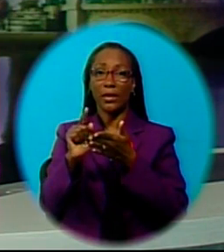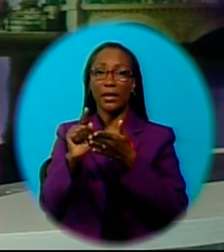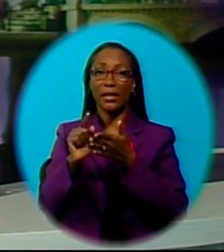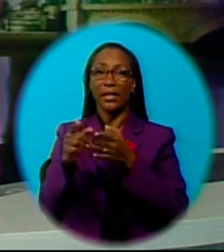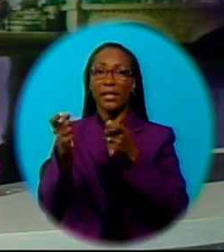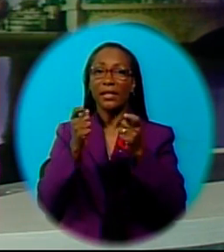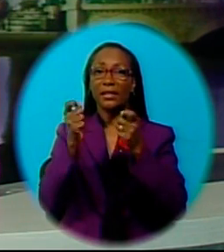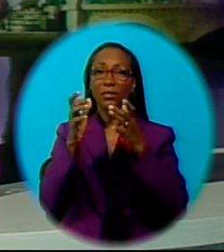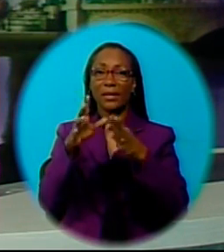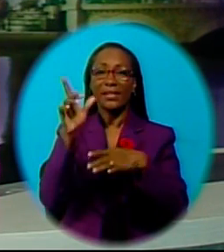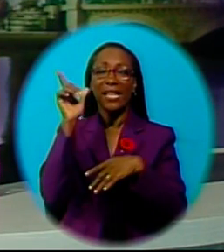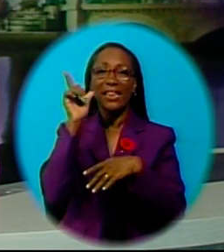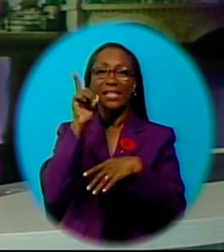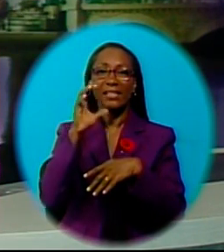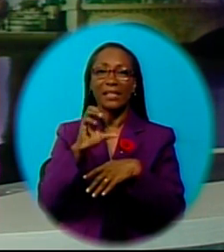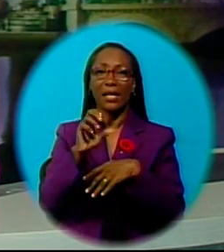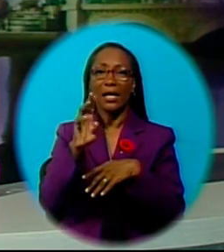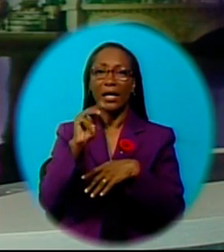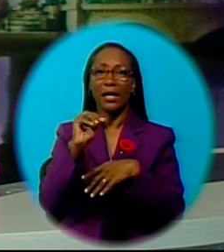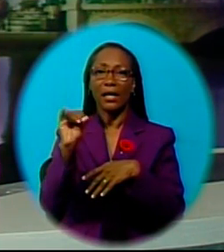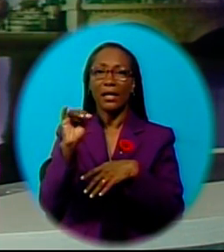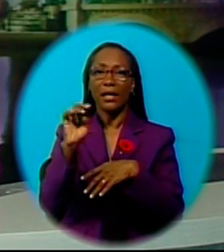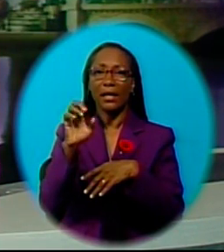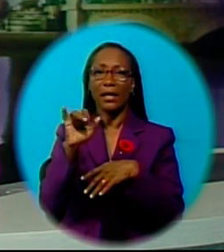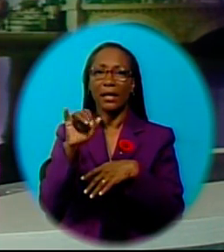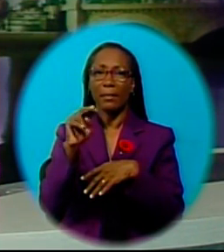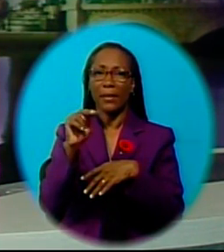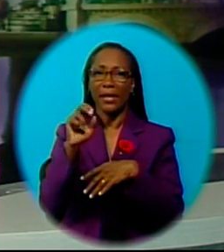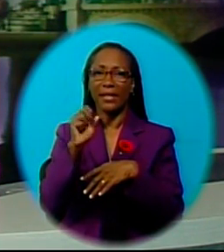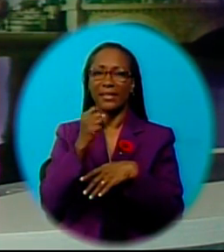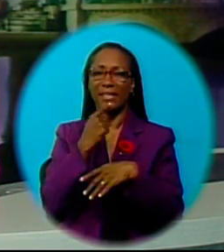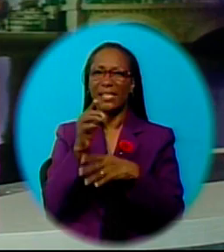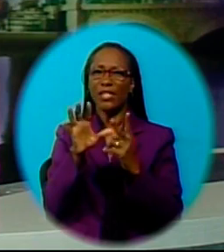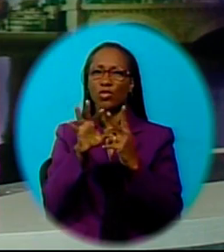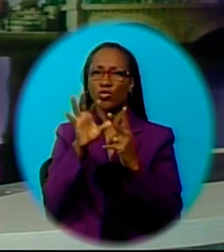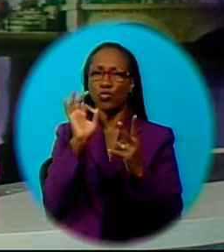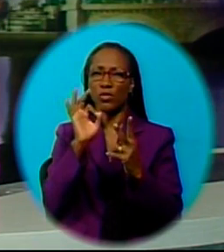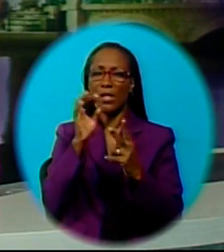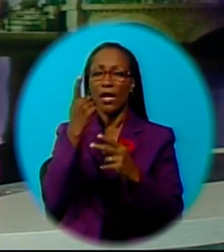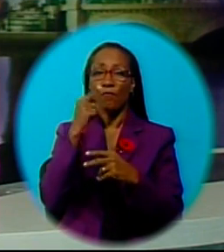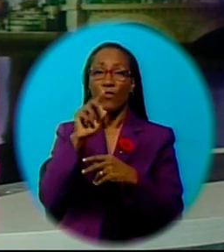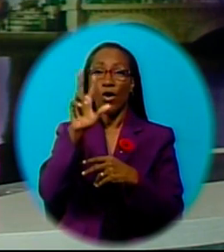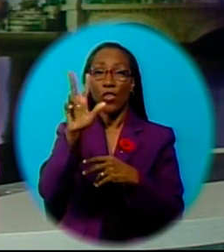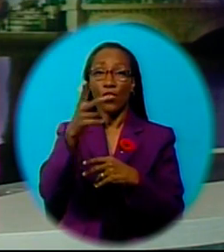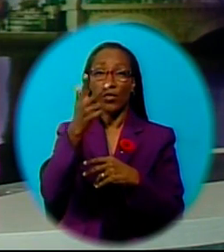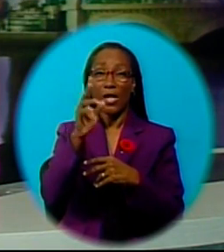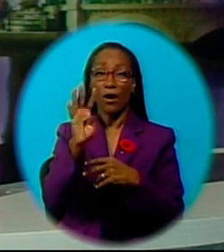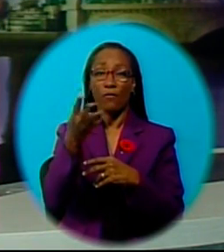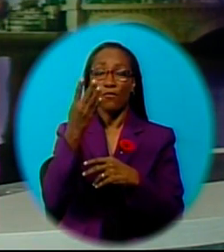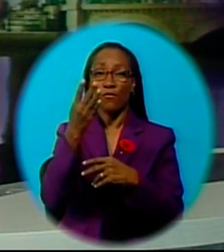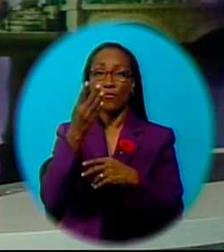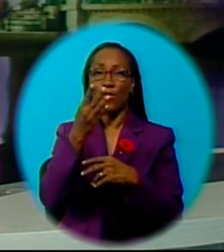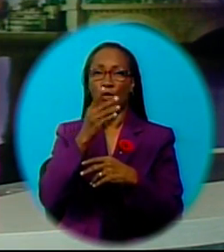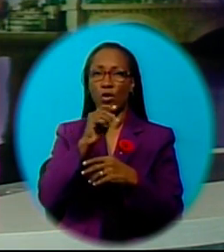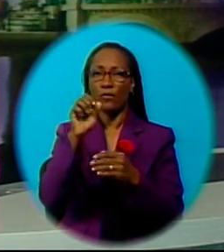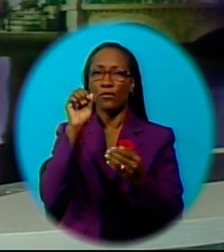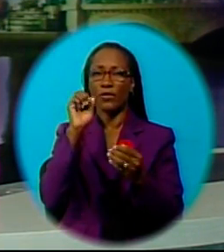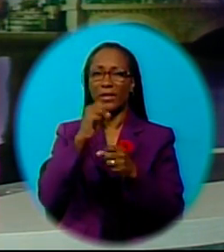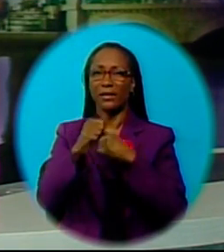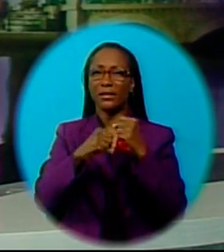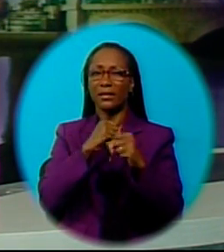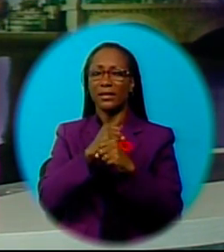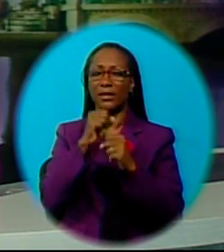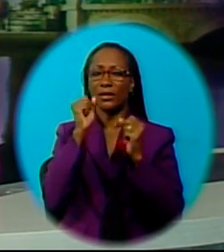Lisa Cummins, says the coalition chose this option because many third and fourth formers are only being channeled towards